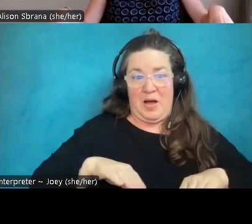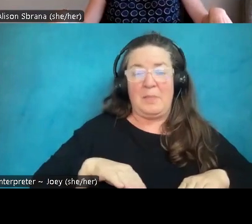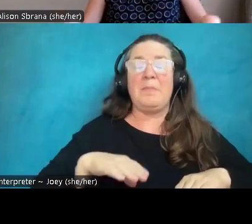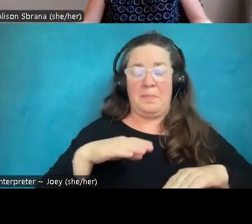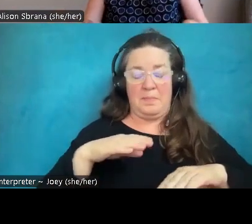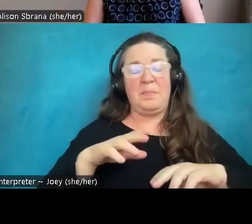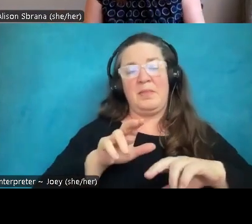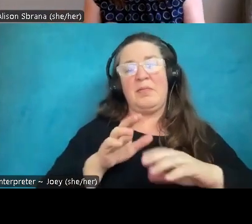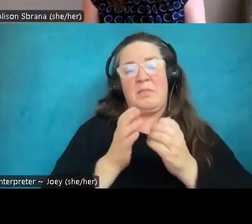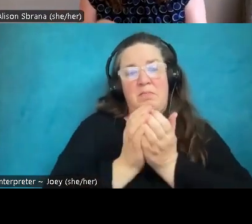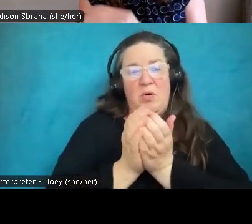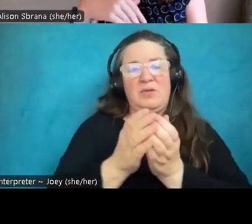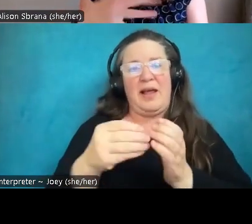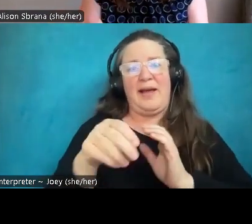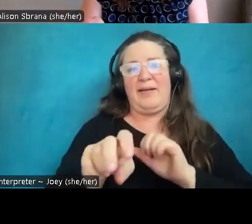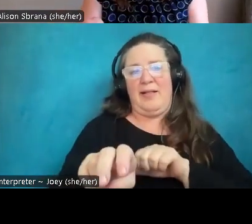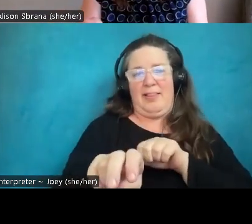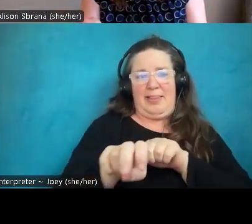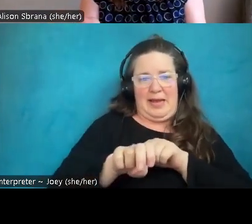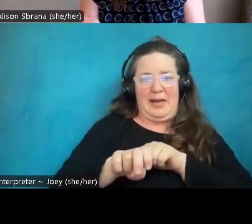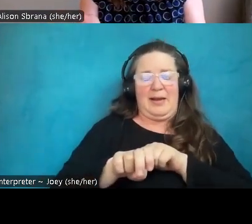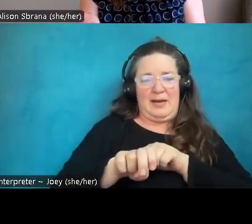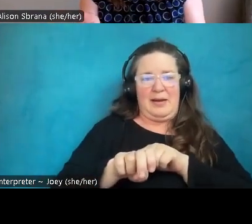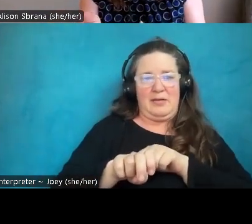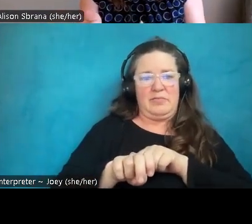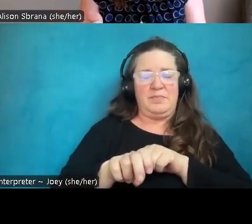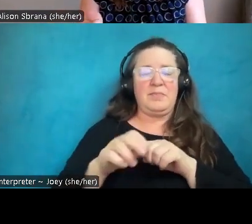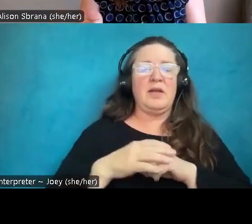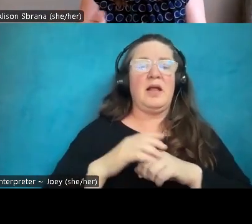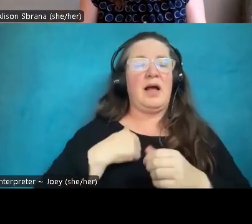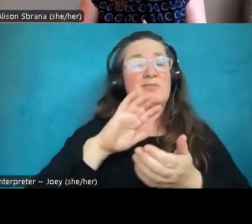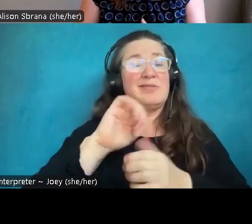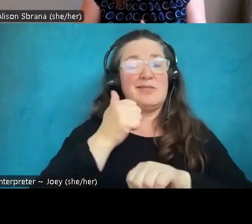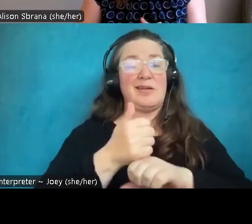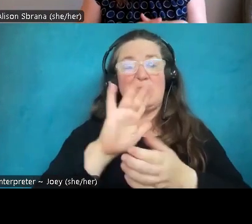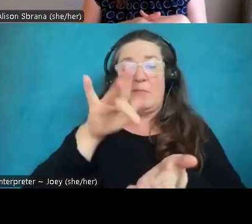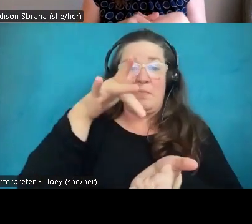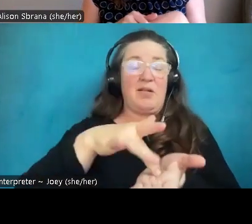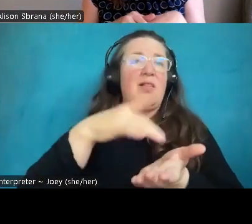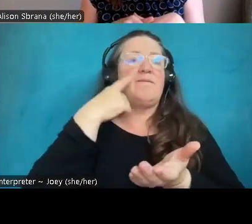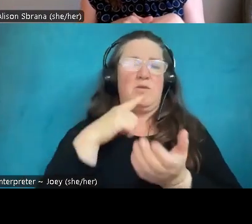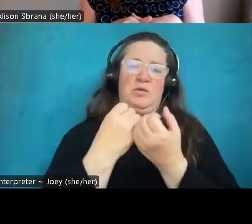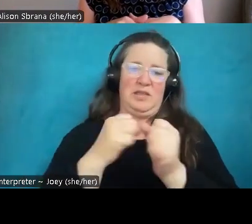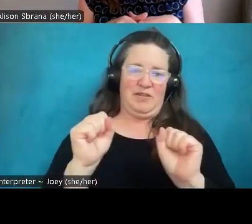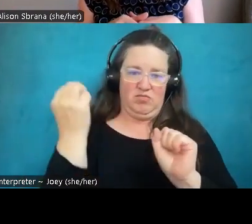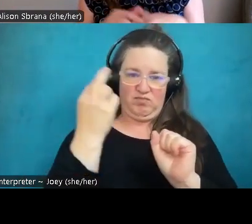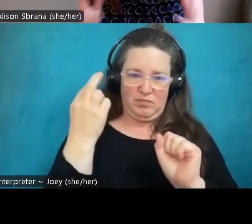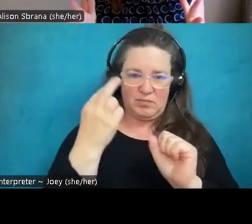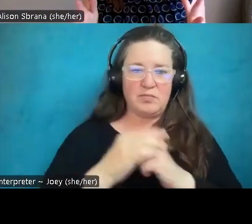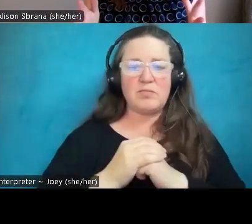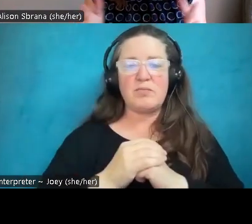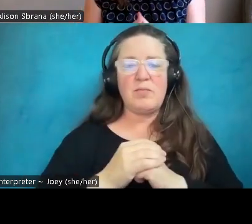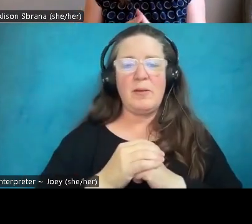thing we sit on. And they placed me in the middle row of the raft for safety. And then the other thing is that